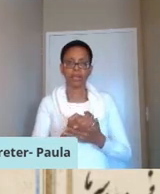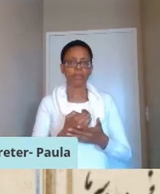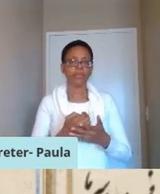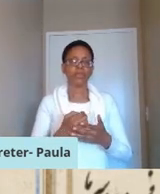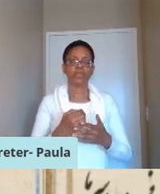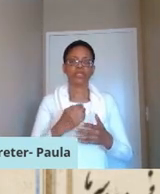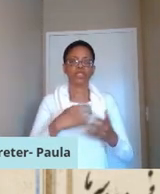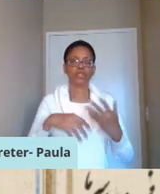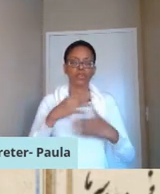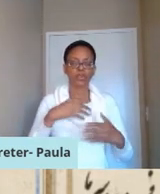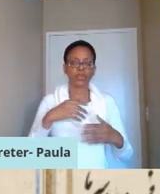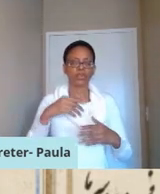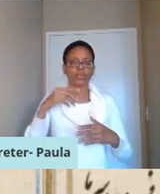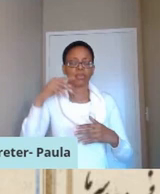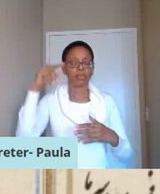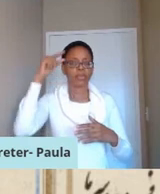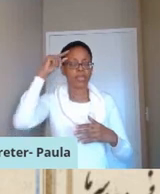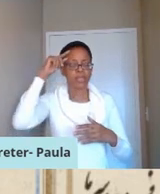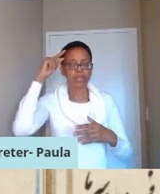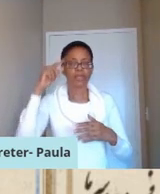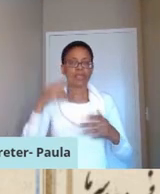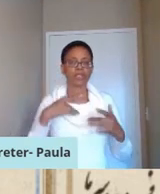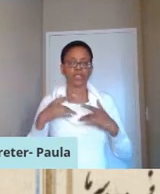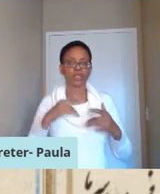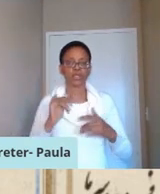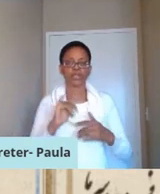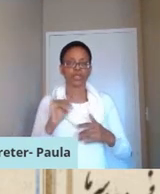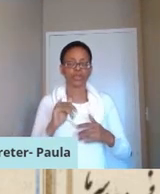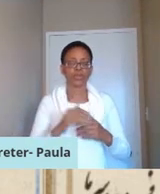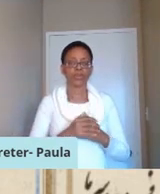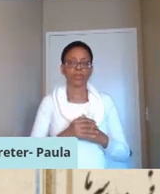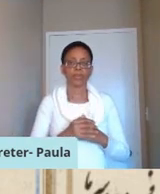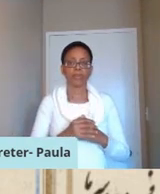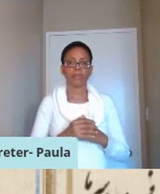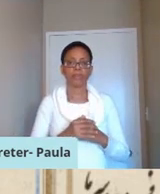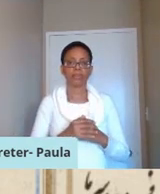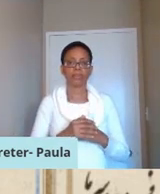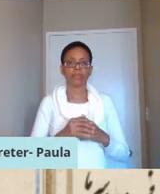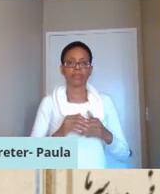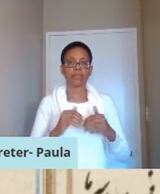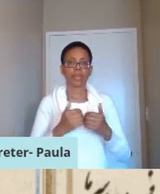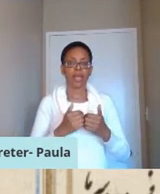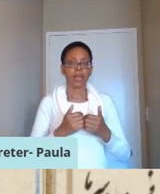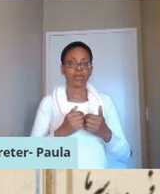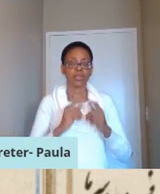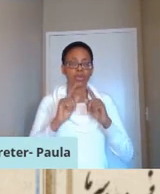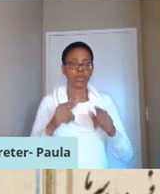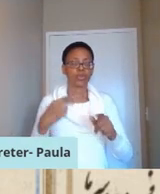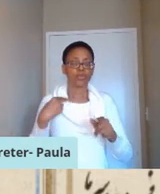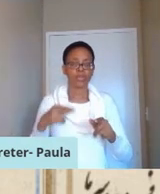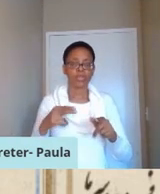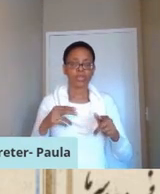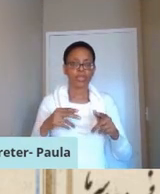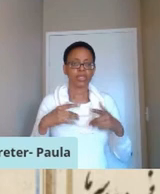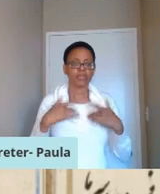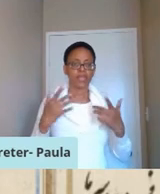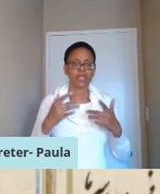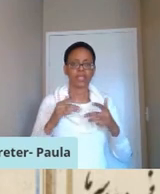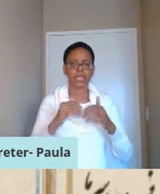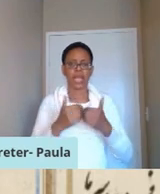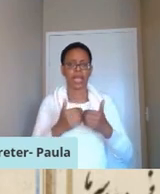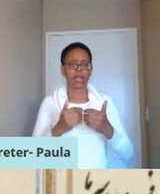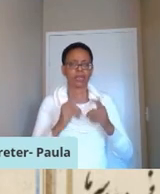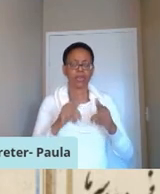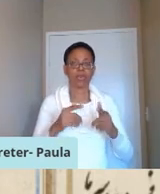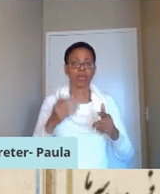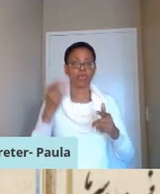political concerns. And we still have uncertainty regarding how to attend religious ceremonies that we used